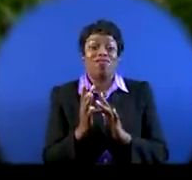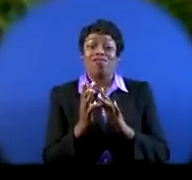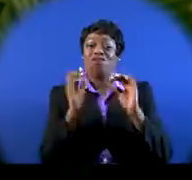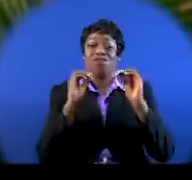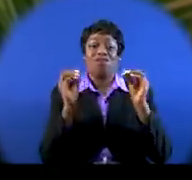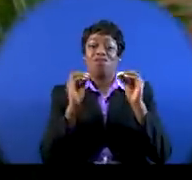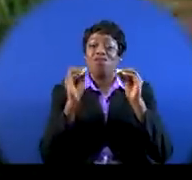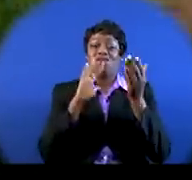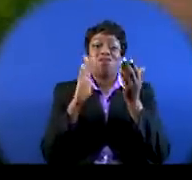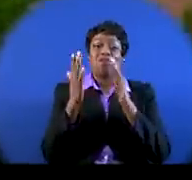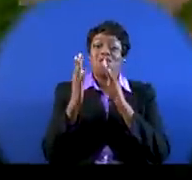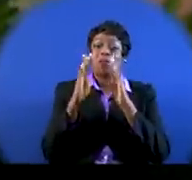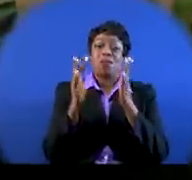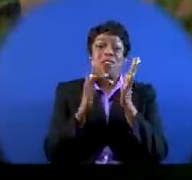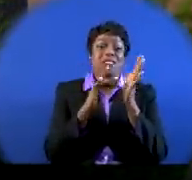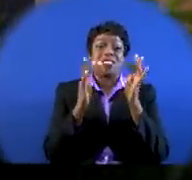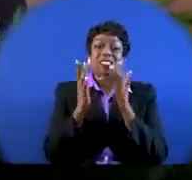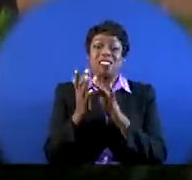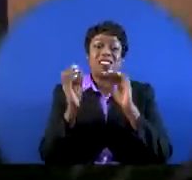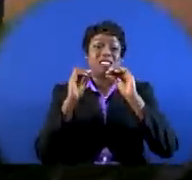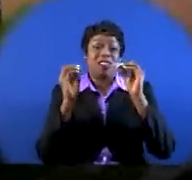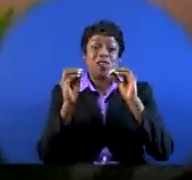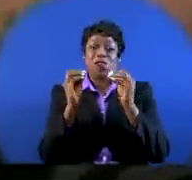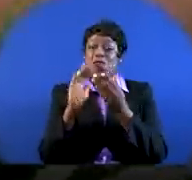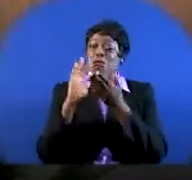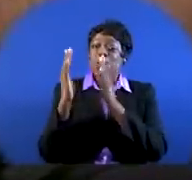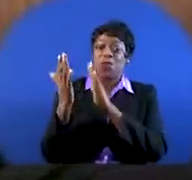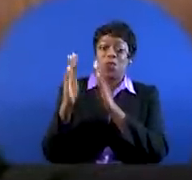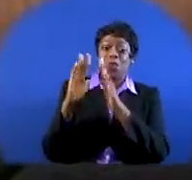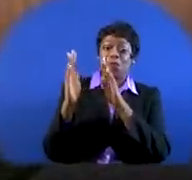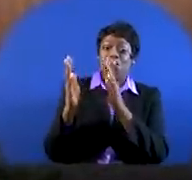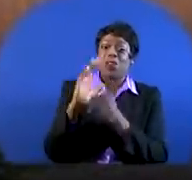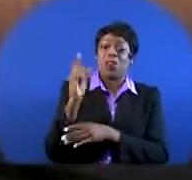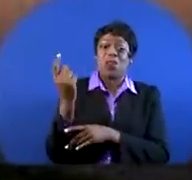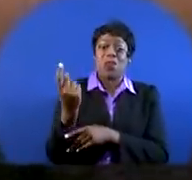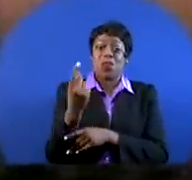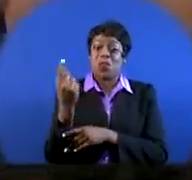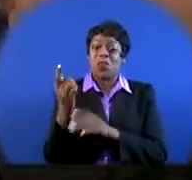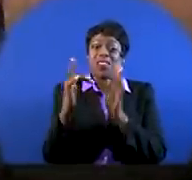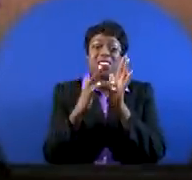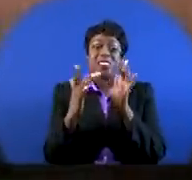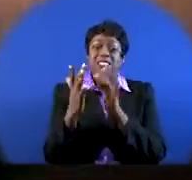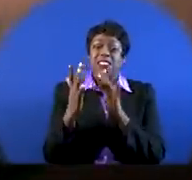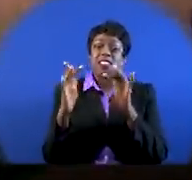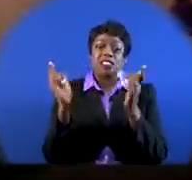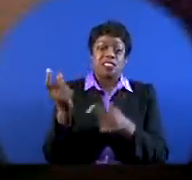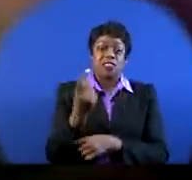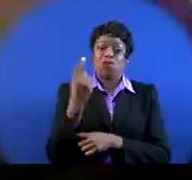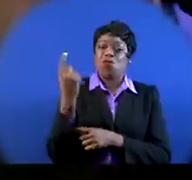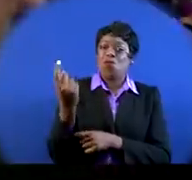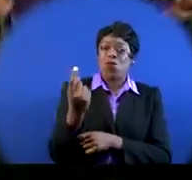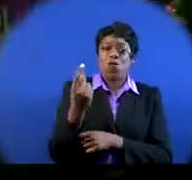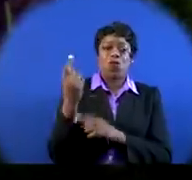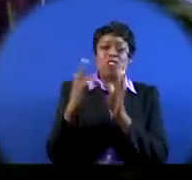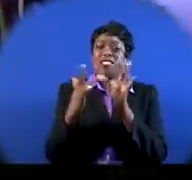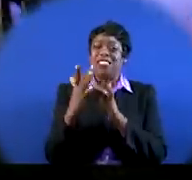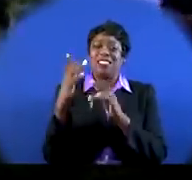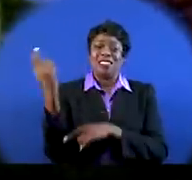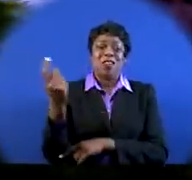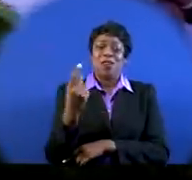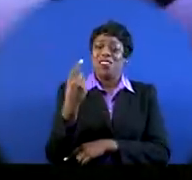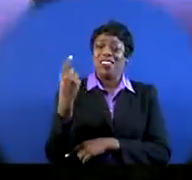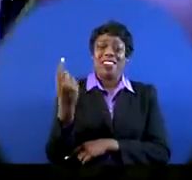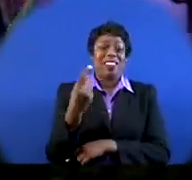Nobody but Jesus. Nobody but Jesus. With Jesus only.